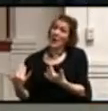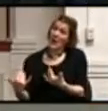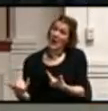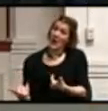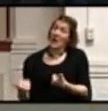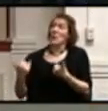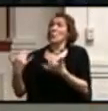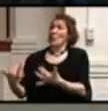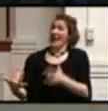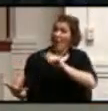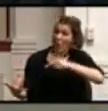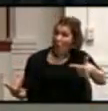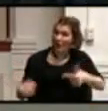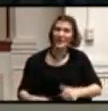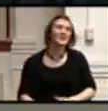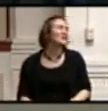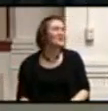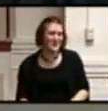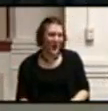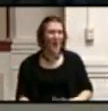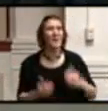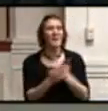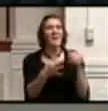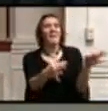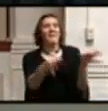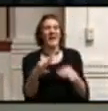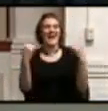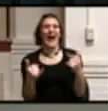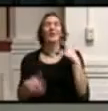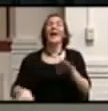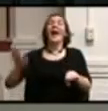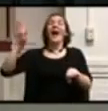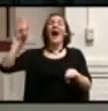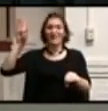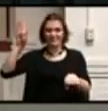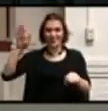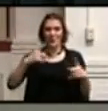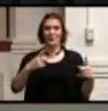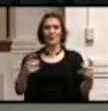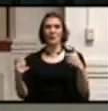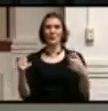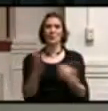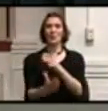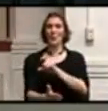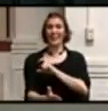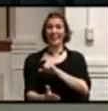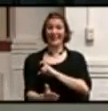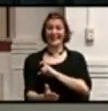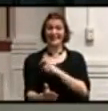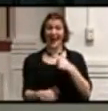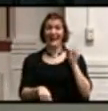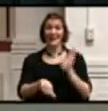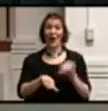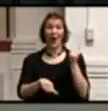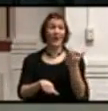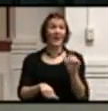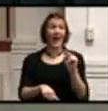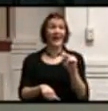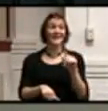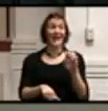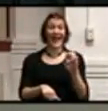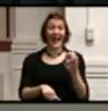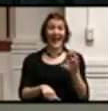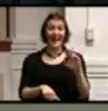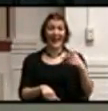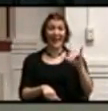so the next item on the agenda is a swearing-in ceremony. So it sounds like I get to call on Annette. Is